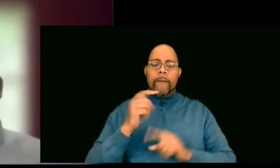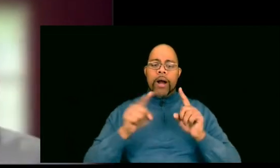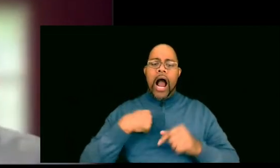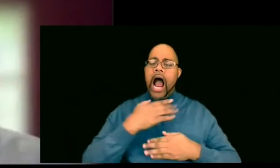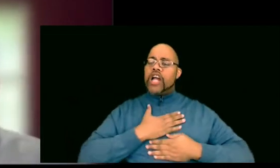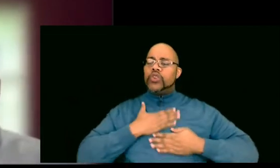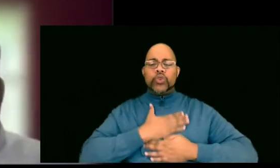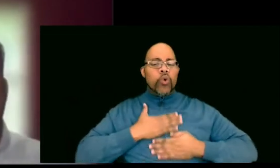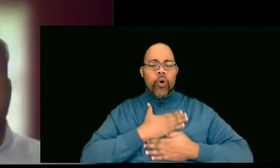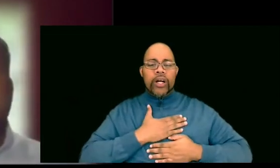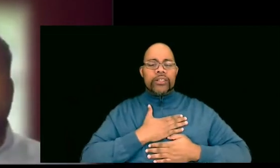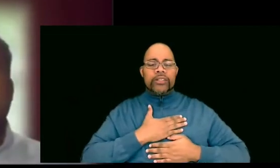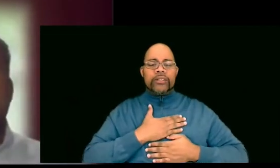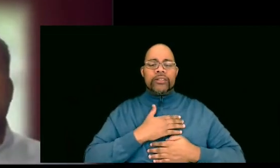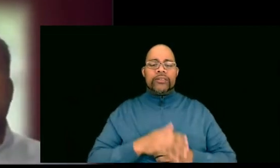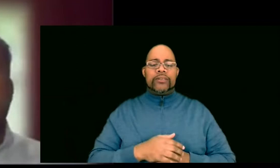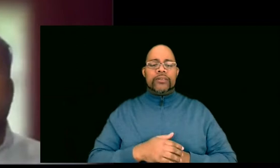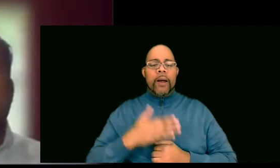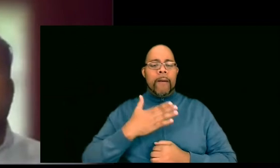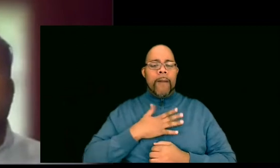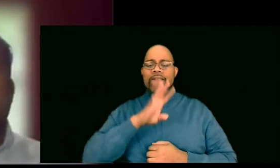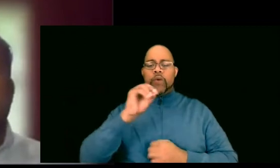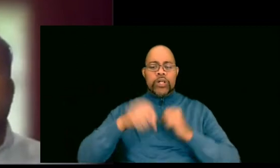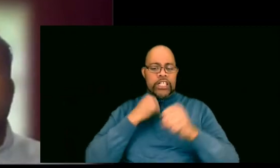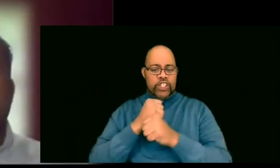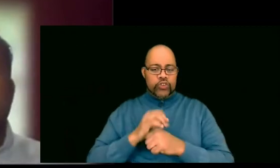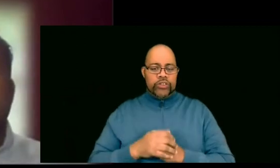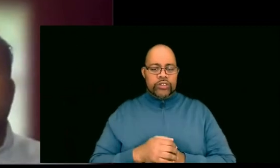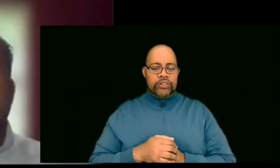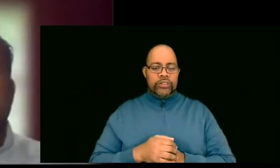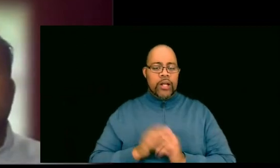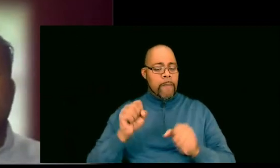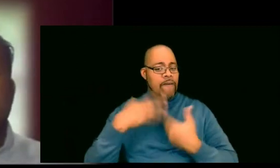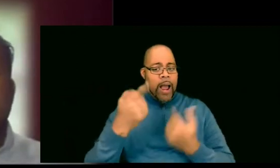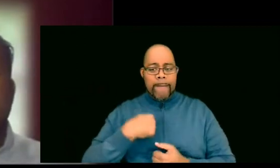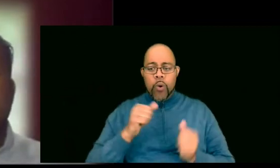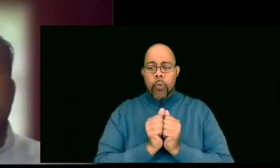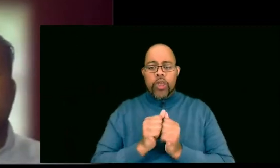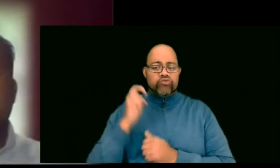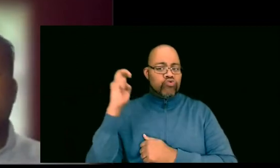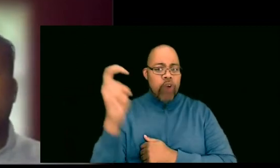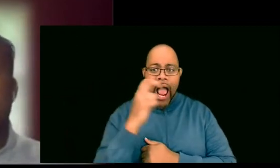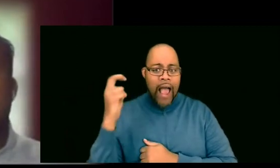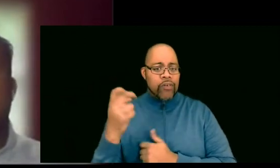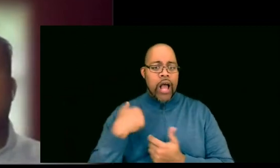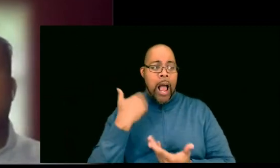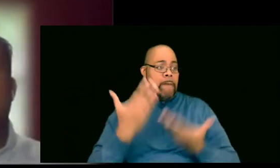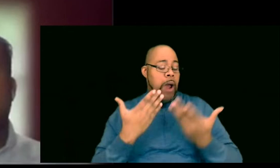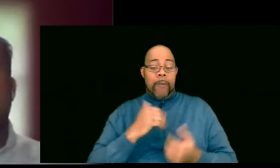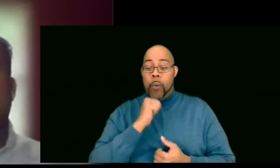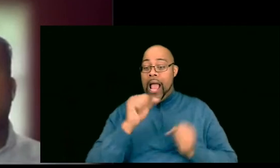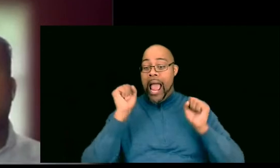But I enjoyed my 40 years. it provided me with travel that